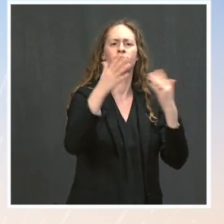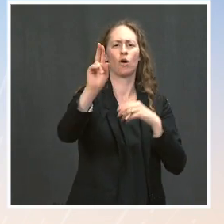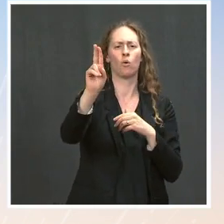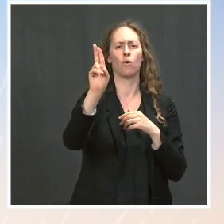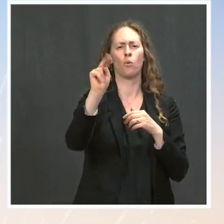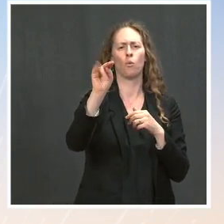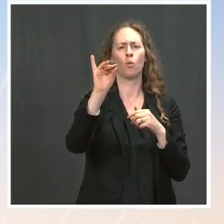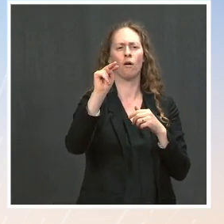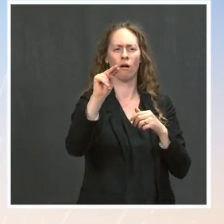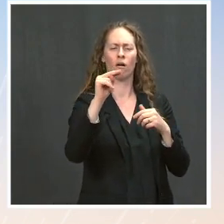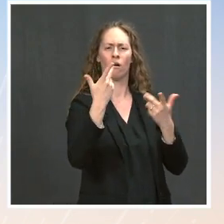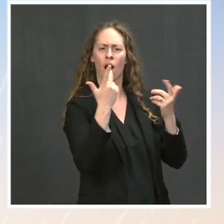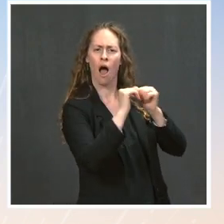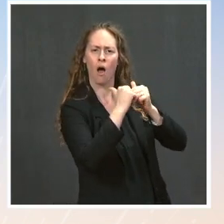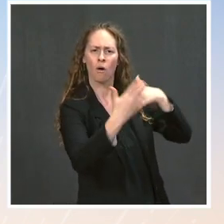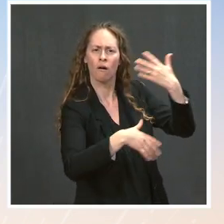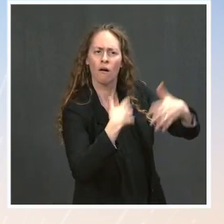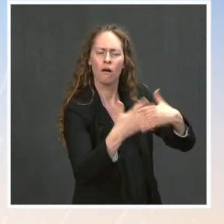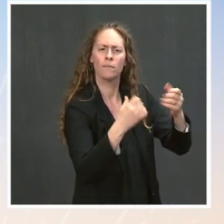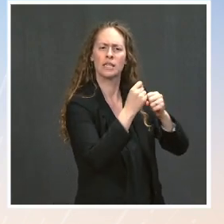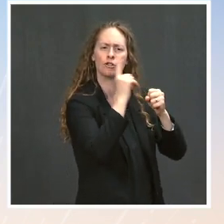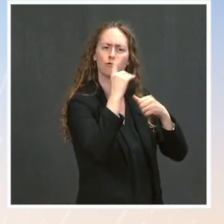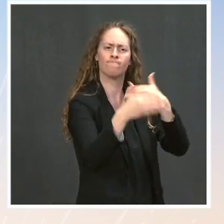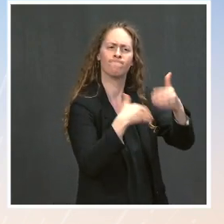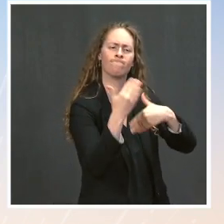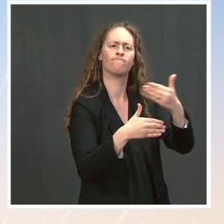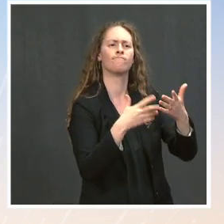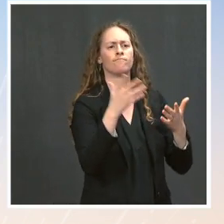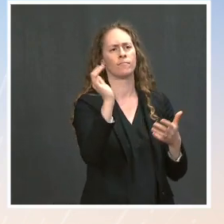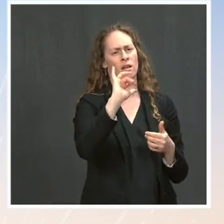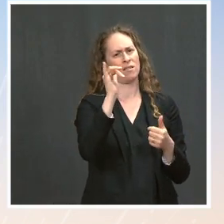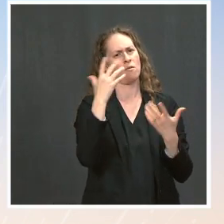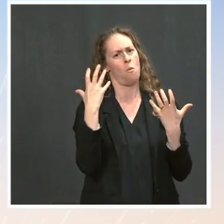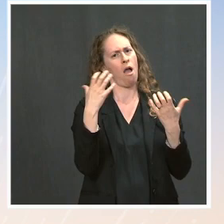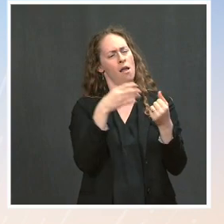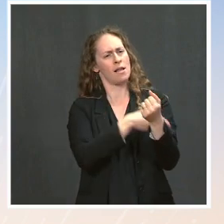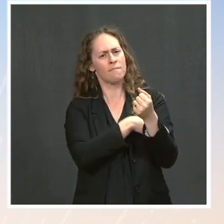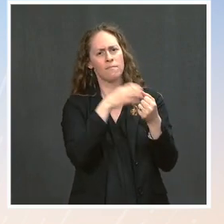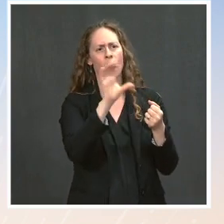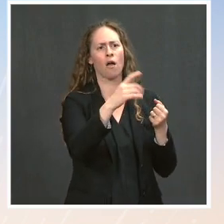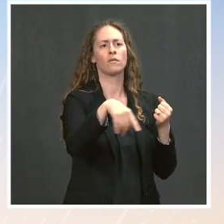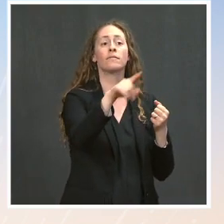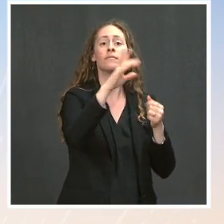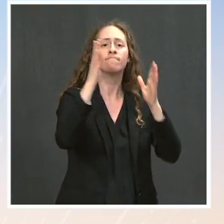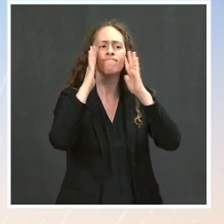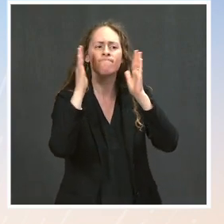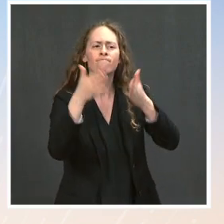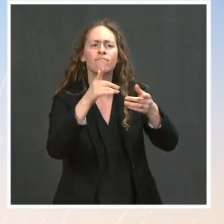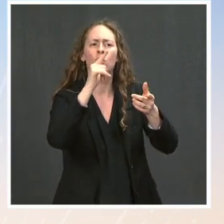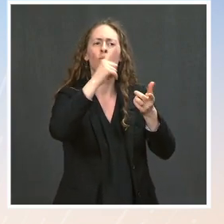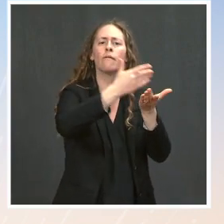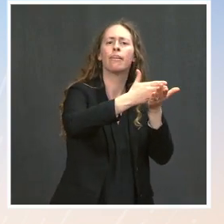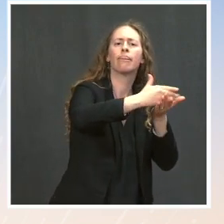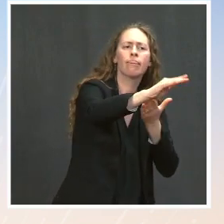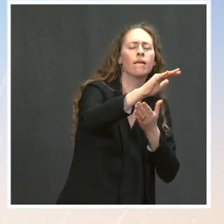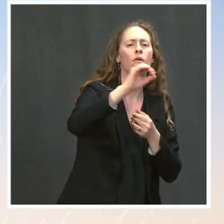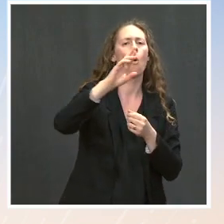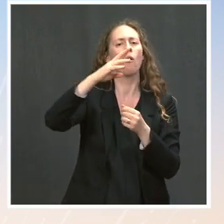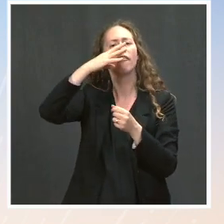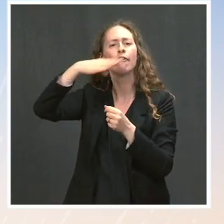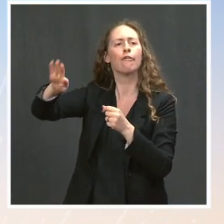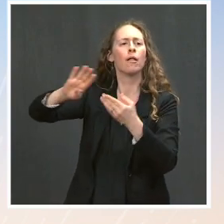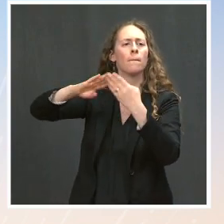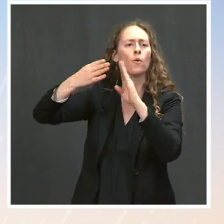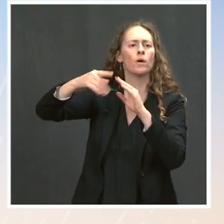we'll have a specific focus on increasing worker power in marginalized and underserved communities. Vice President Harris will be chair of